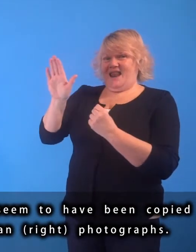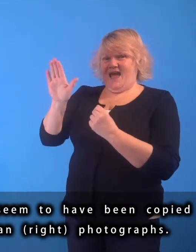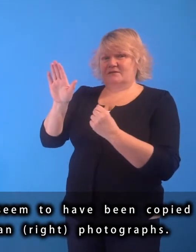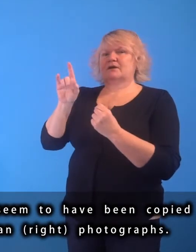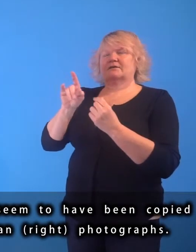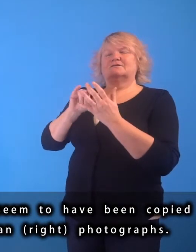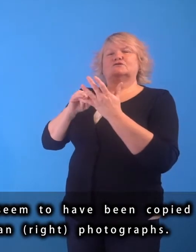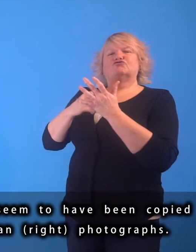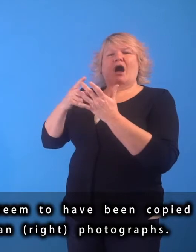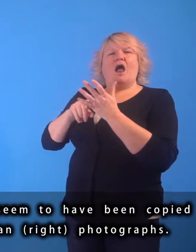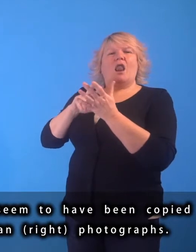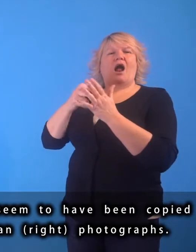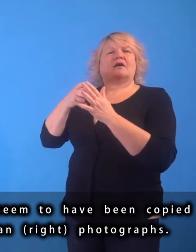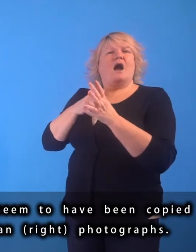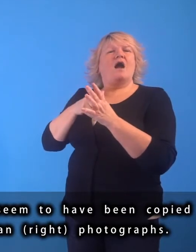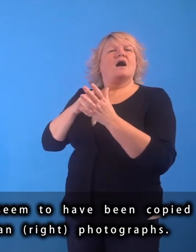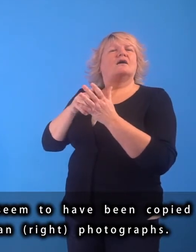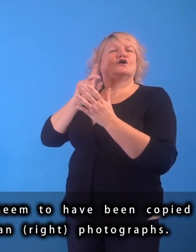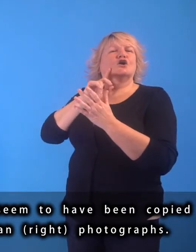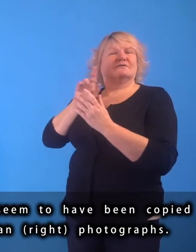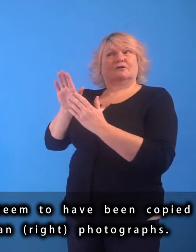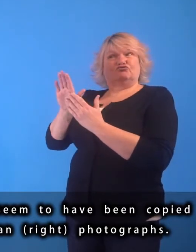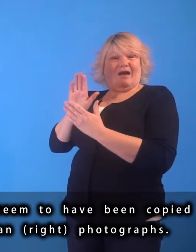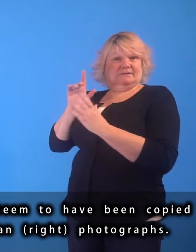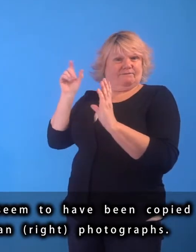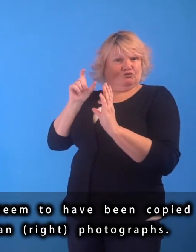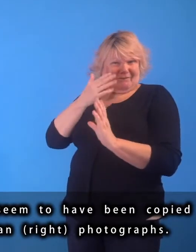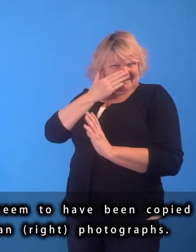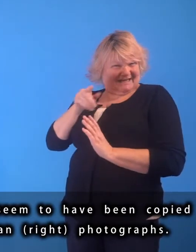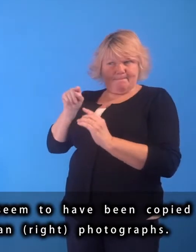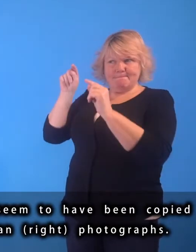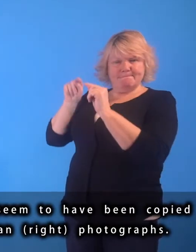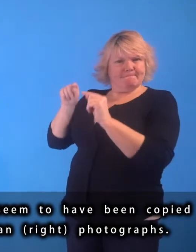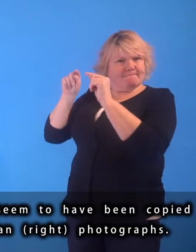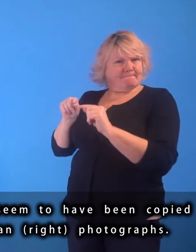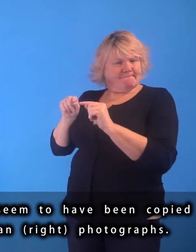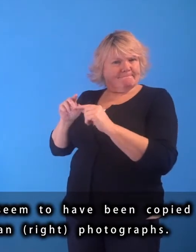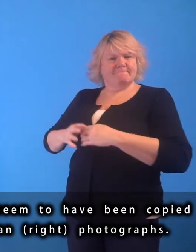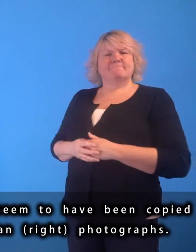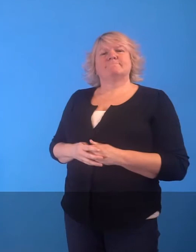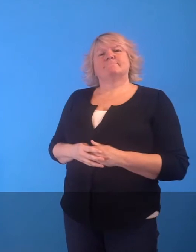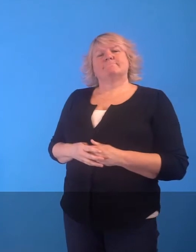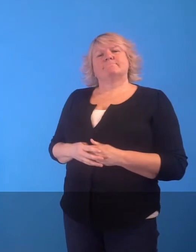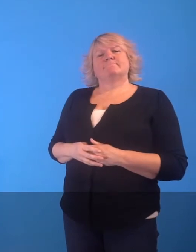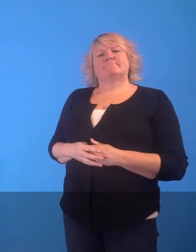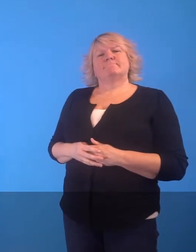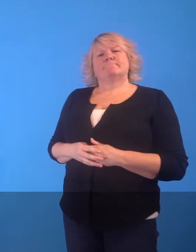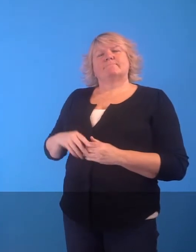from Japanese, left, and Sri Lankan, right, photographs.